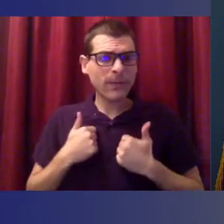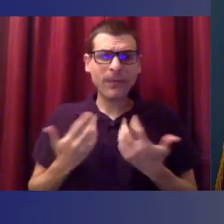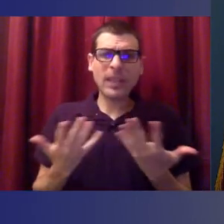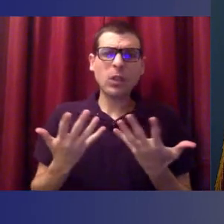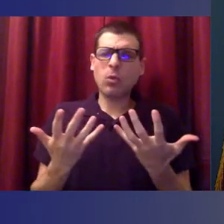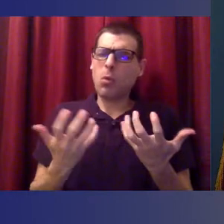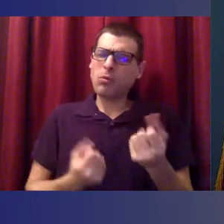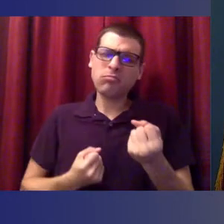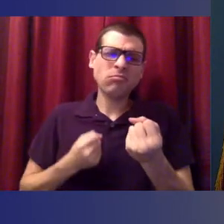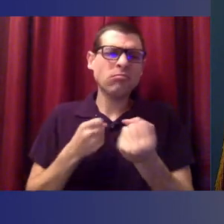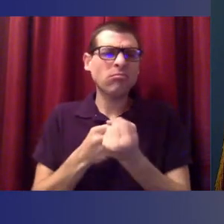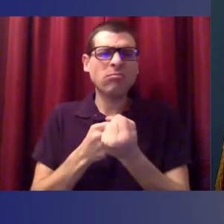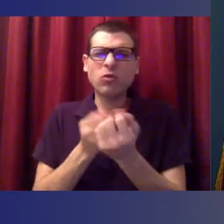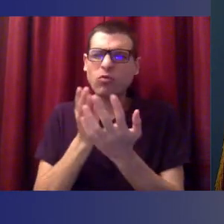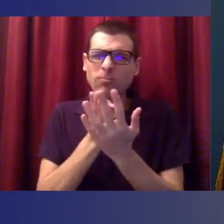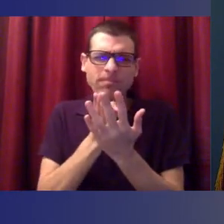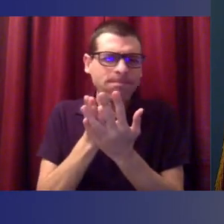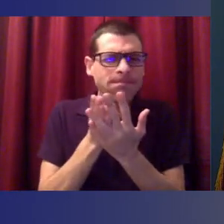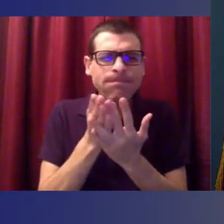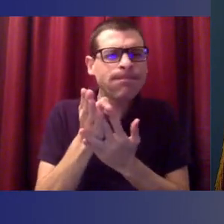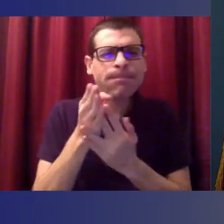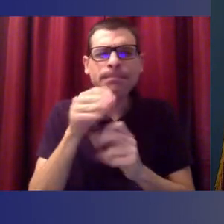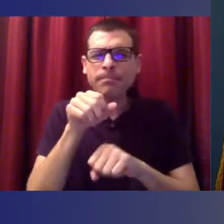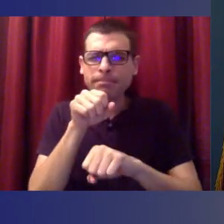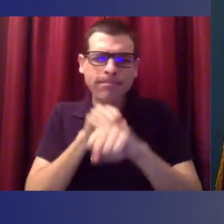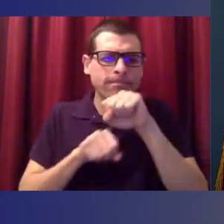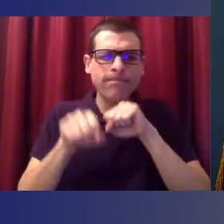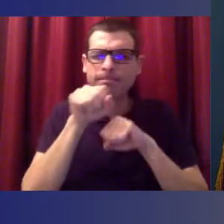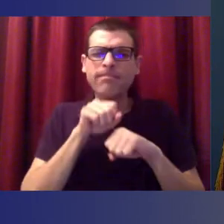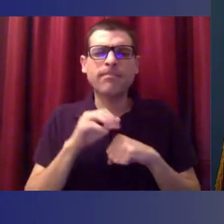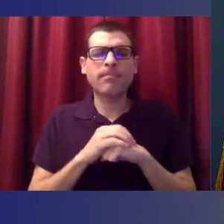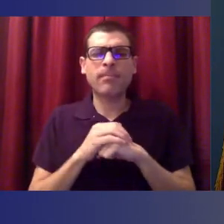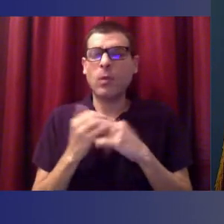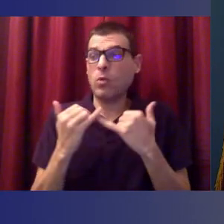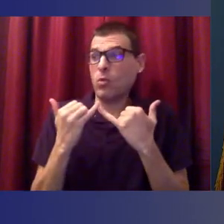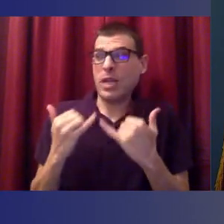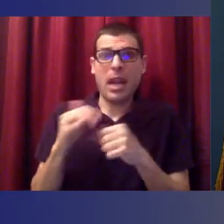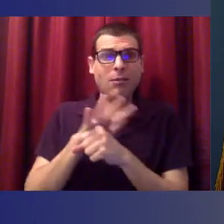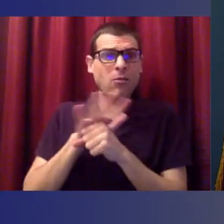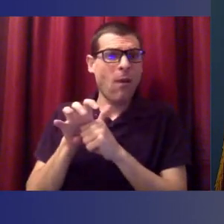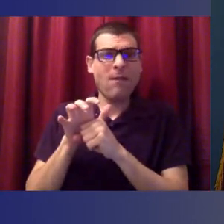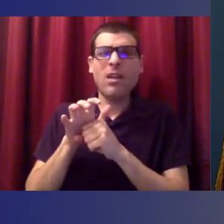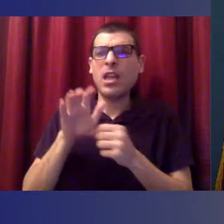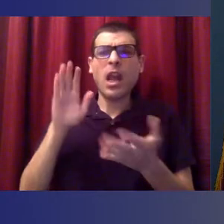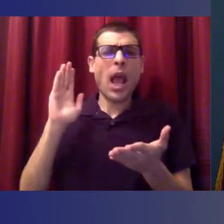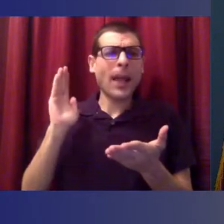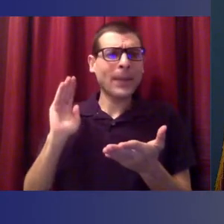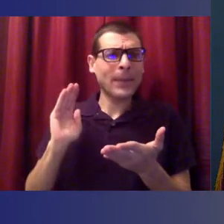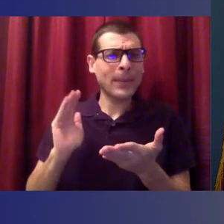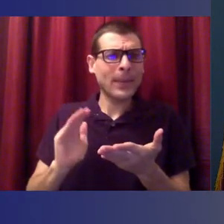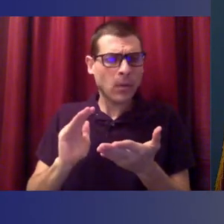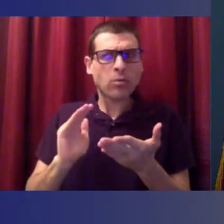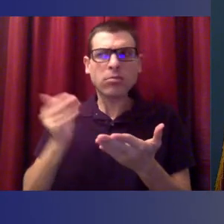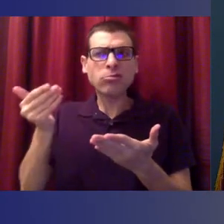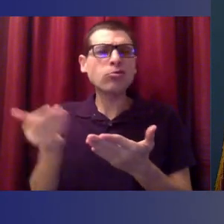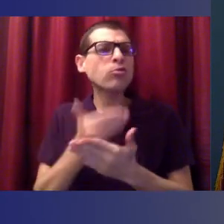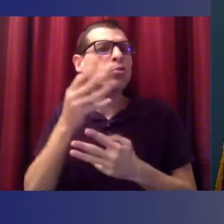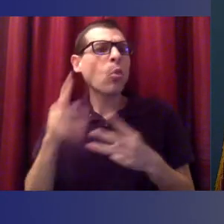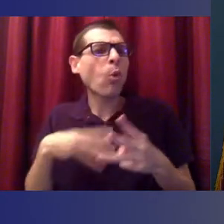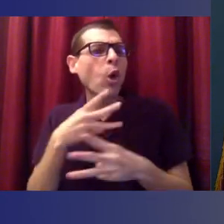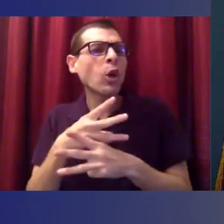and cascading challenges. But as we stand at the edge of a post-pandemic world, we have the opportunity to